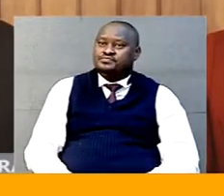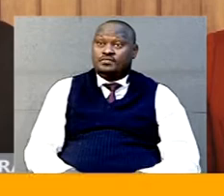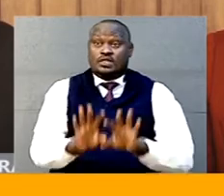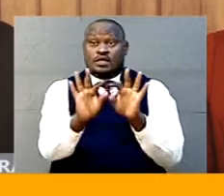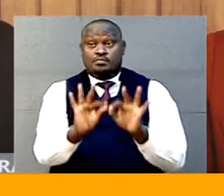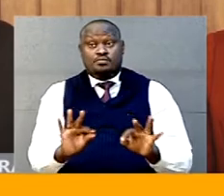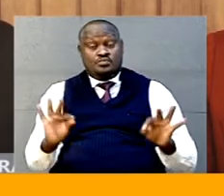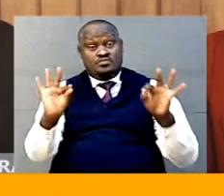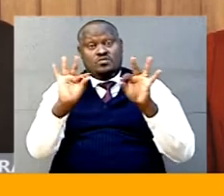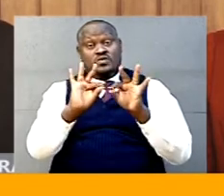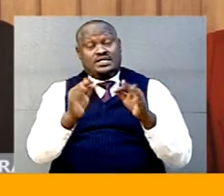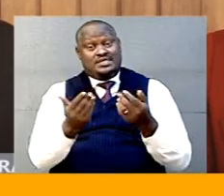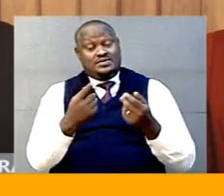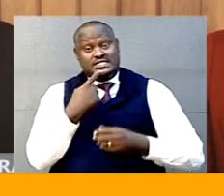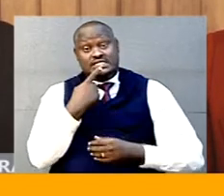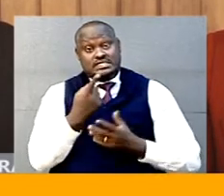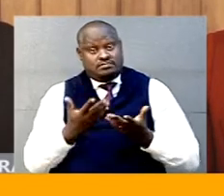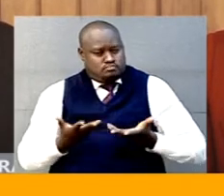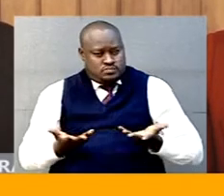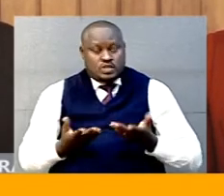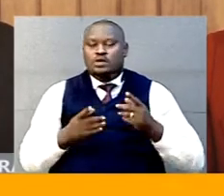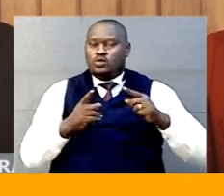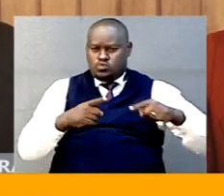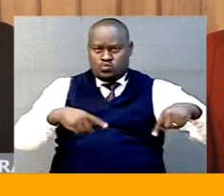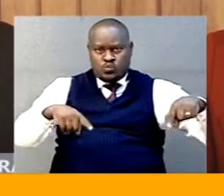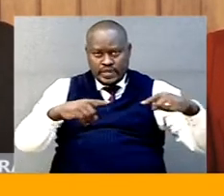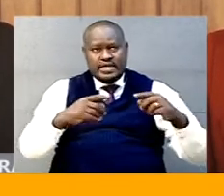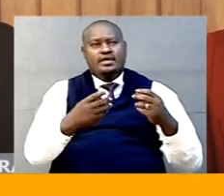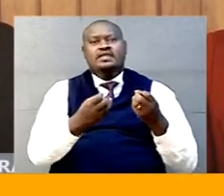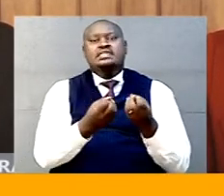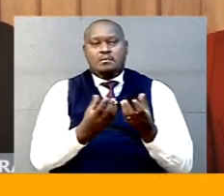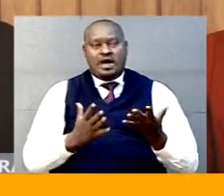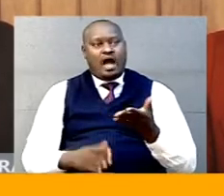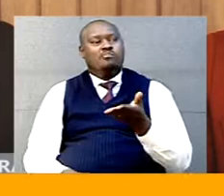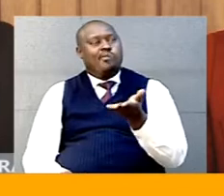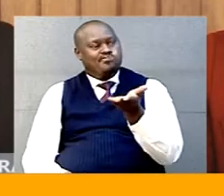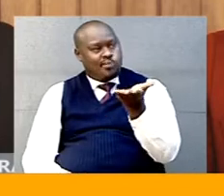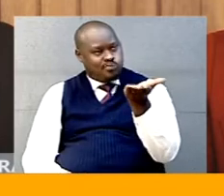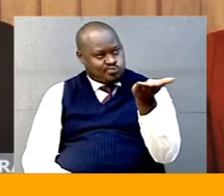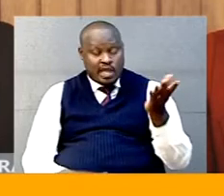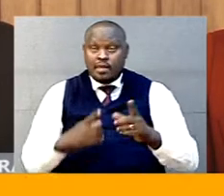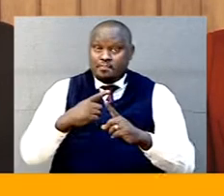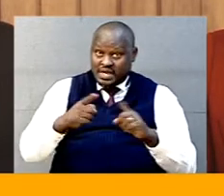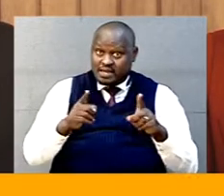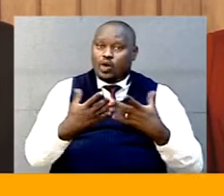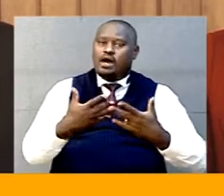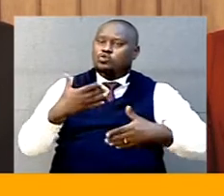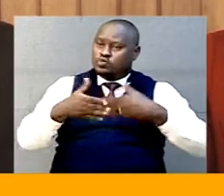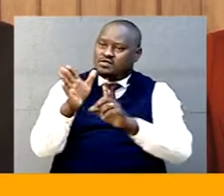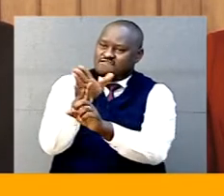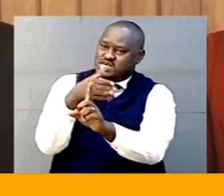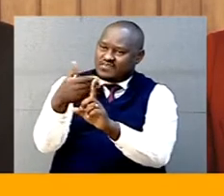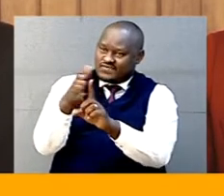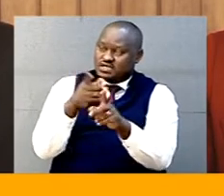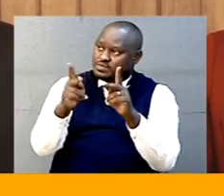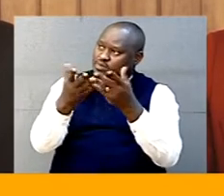say that we have the numbers, but we shall continue persuading those that are at the